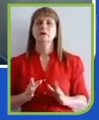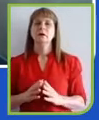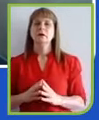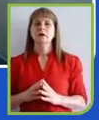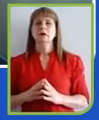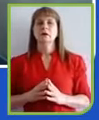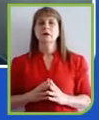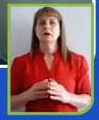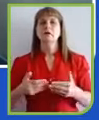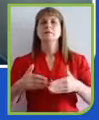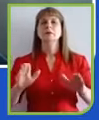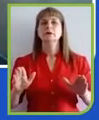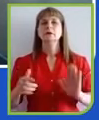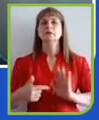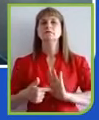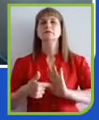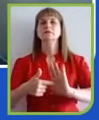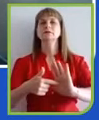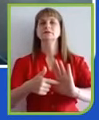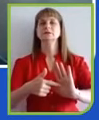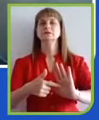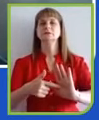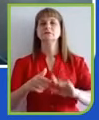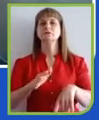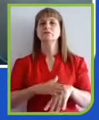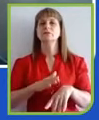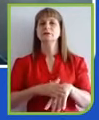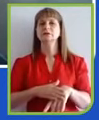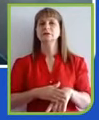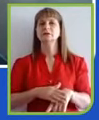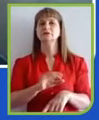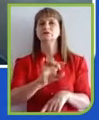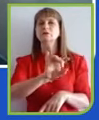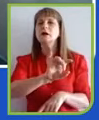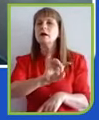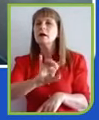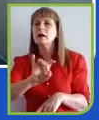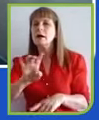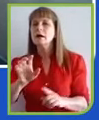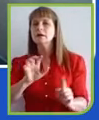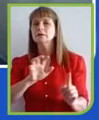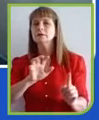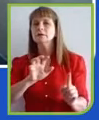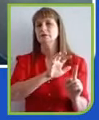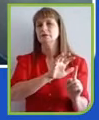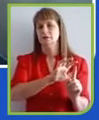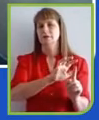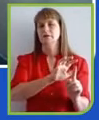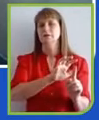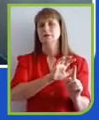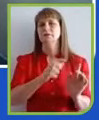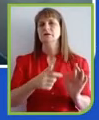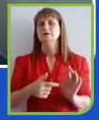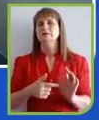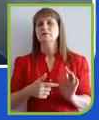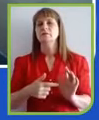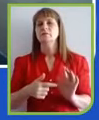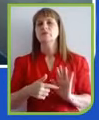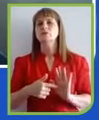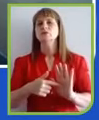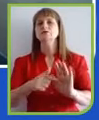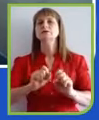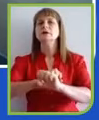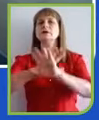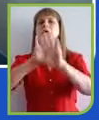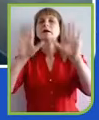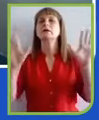presentation that I will make of each one of the tendencies, leaving clear that what